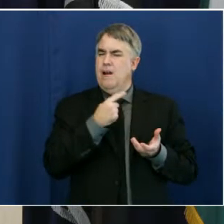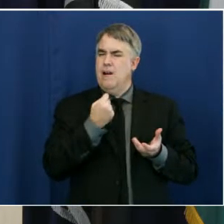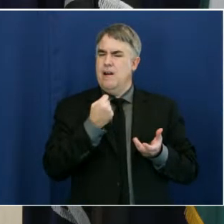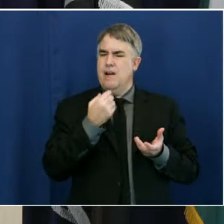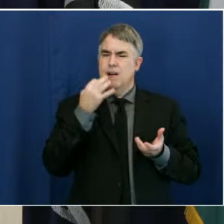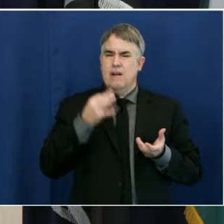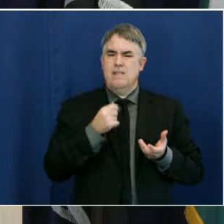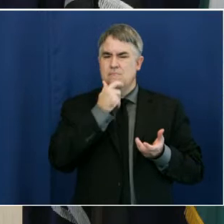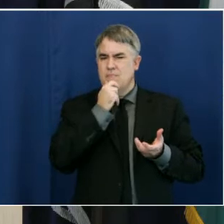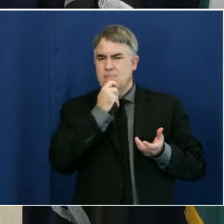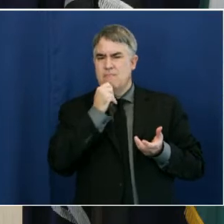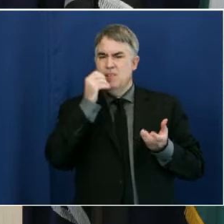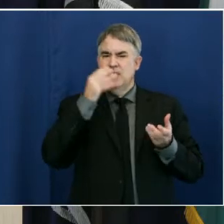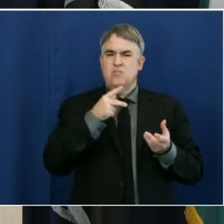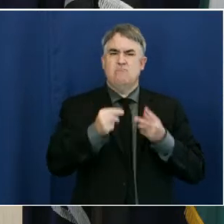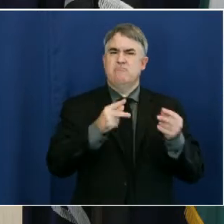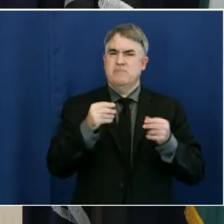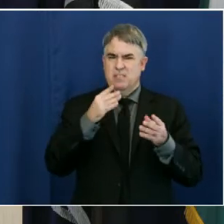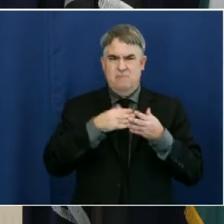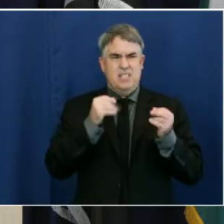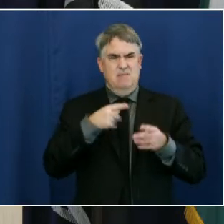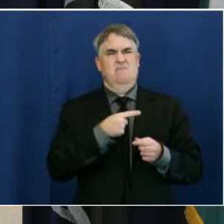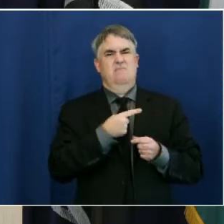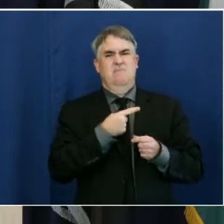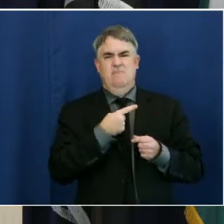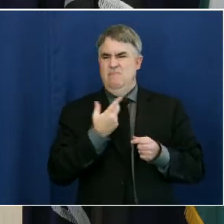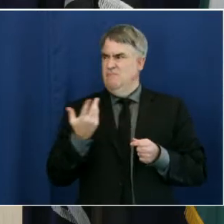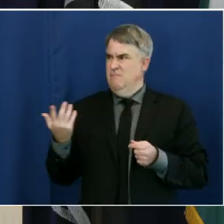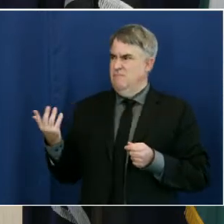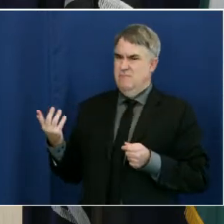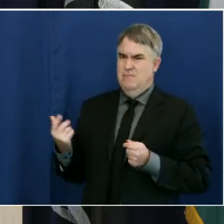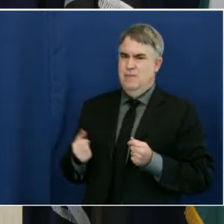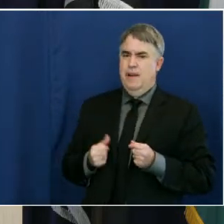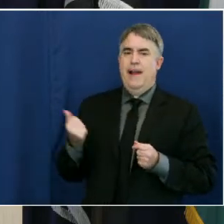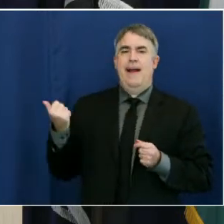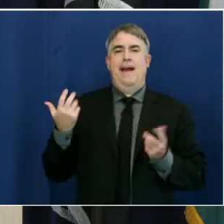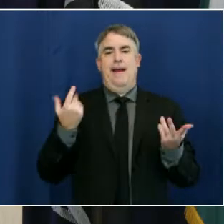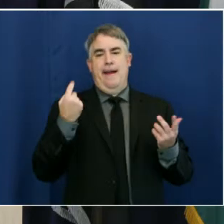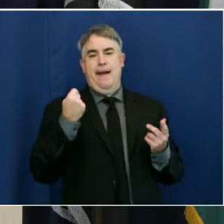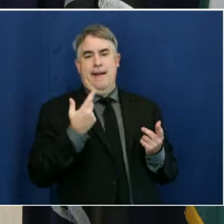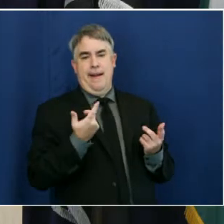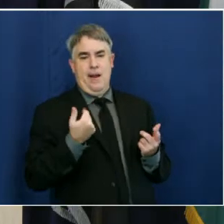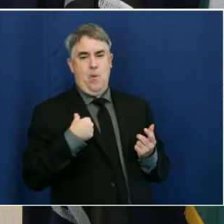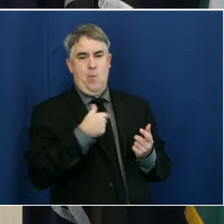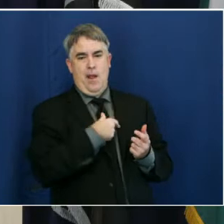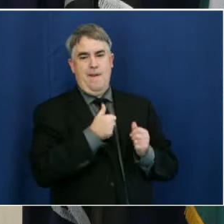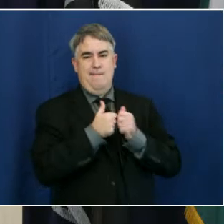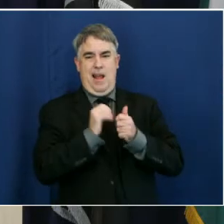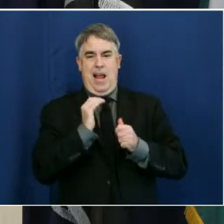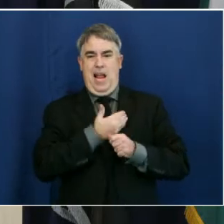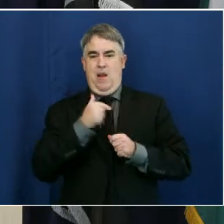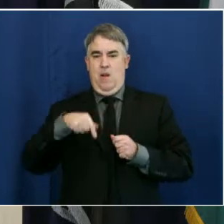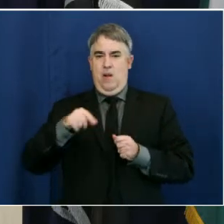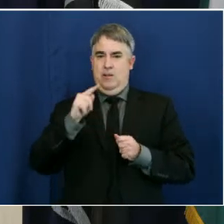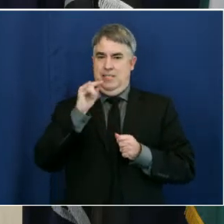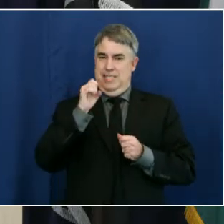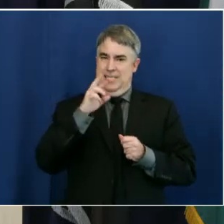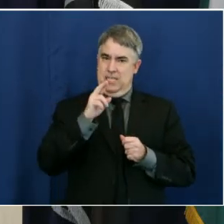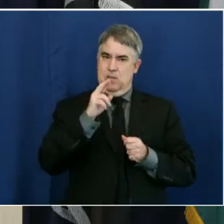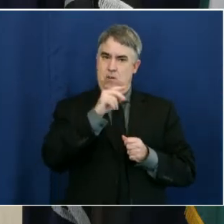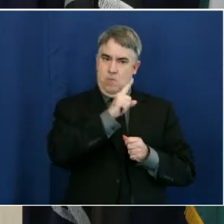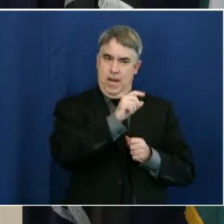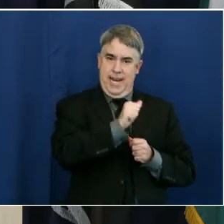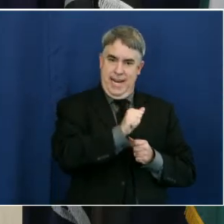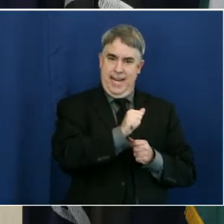area. For the county, in terms of what we're doing, we're going to continue to follow the tiers. We want to vaccinate everyone. We want to vaccinate teachers